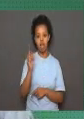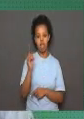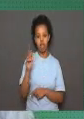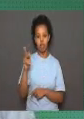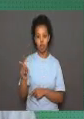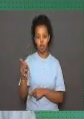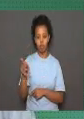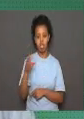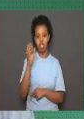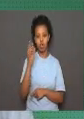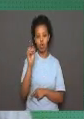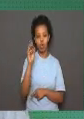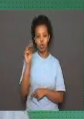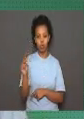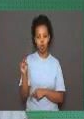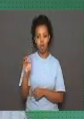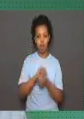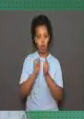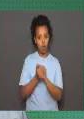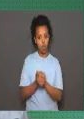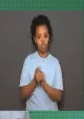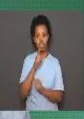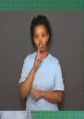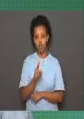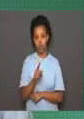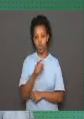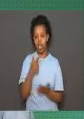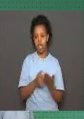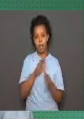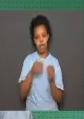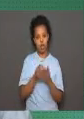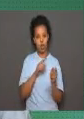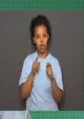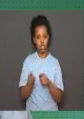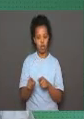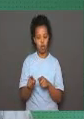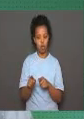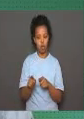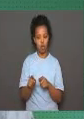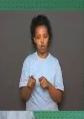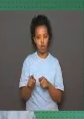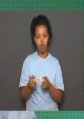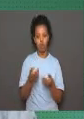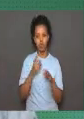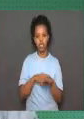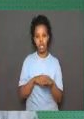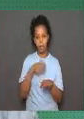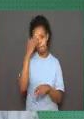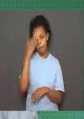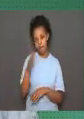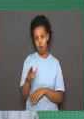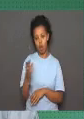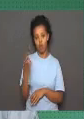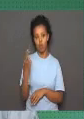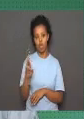a chromosomal mutation that involves an abnormal number of